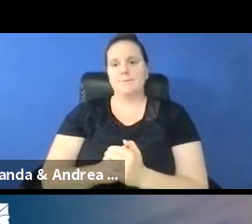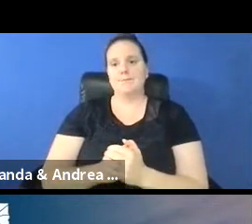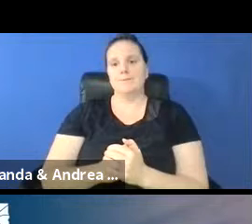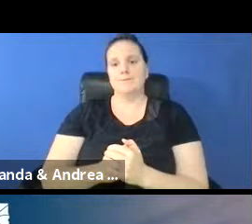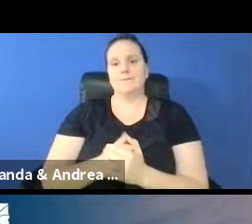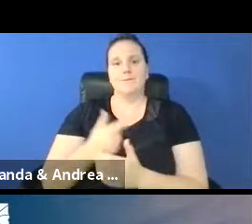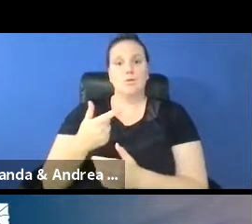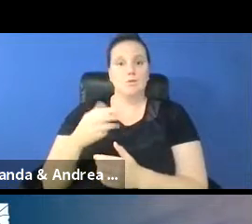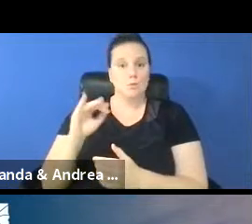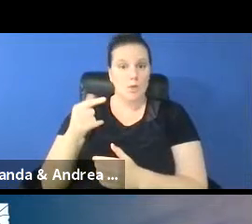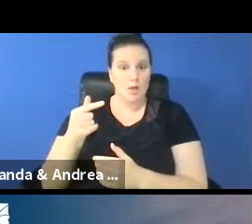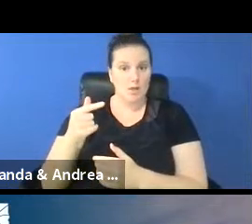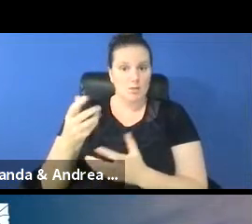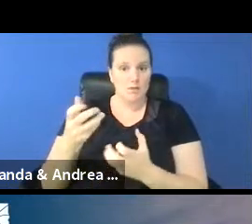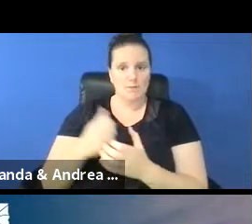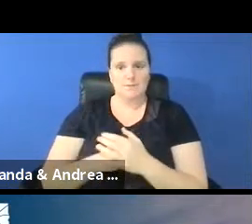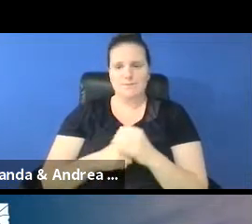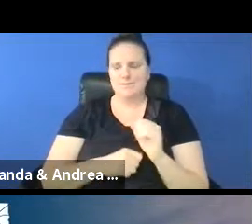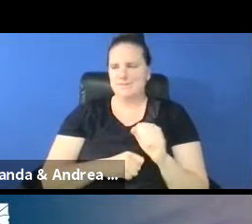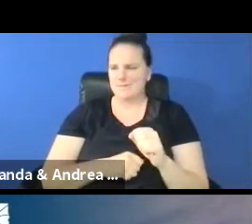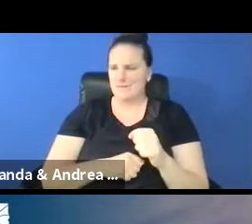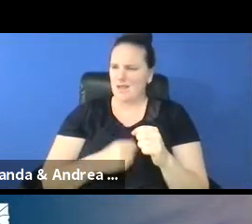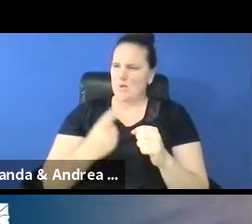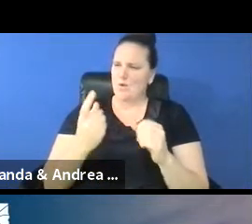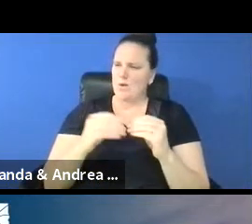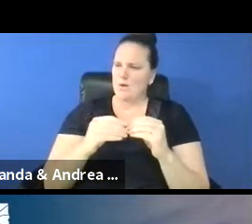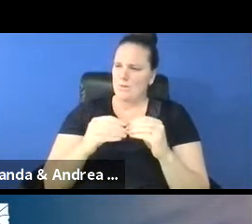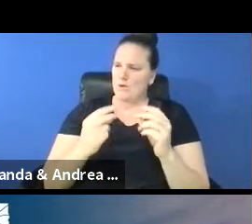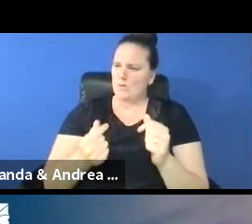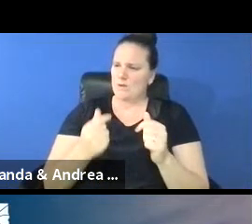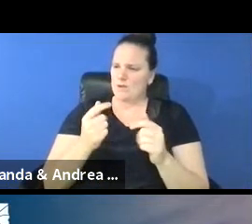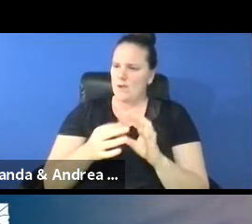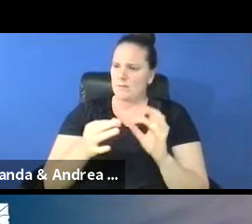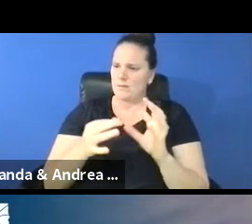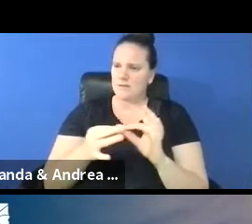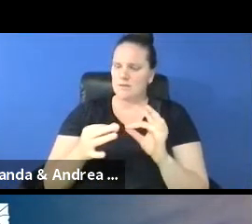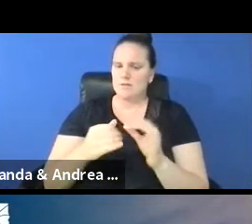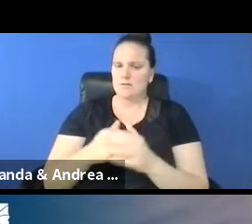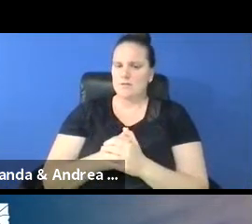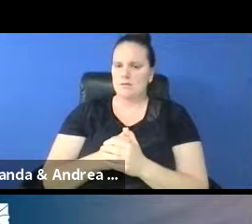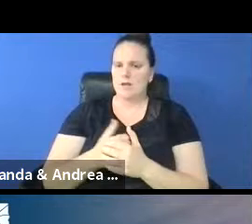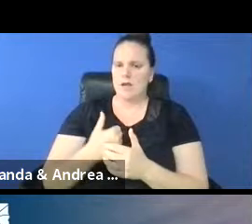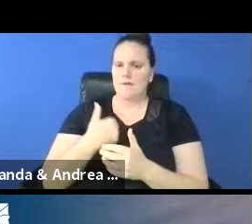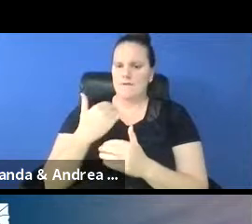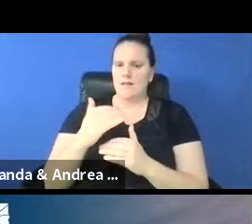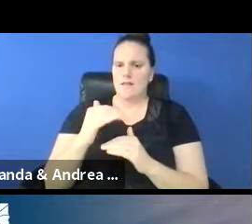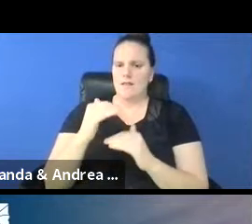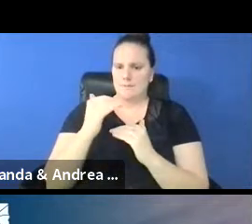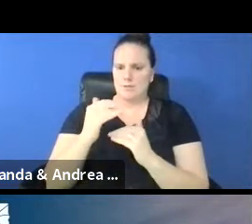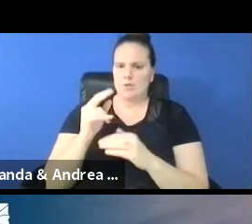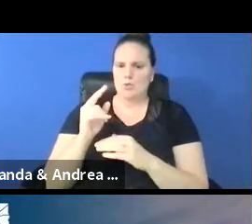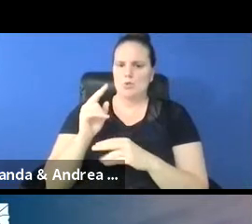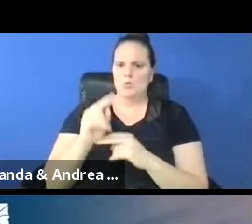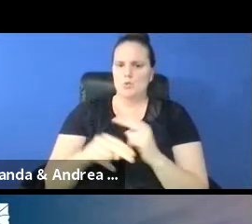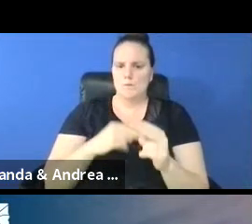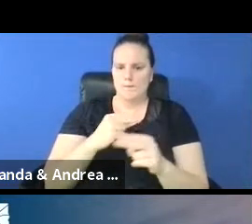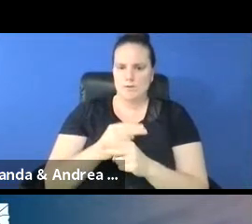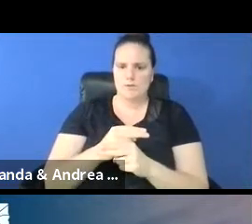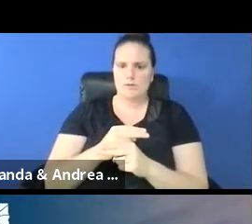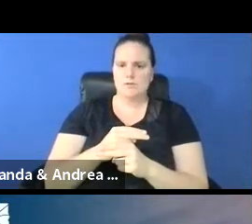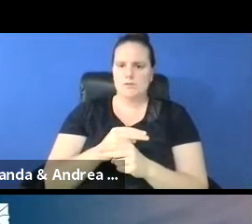Greg, do you want to? Yeah, just one other quick comment. There is a limited universe